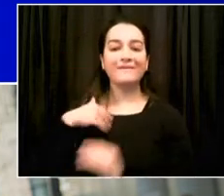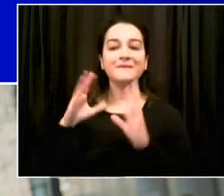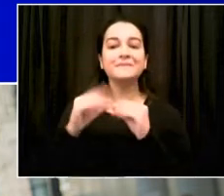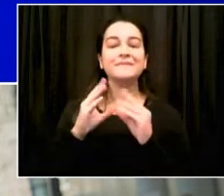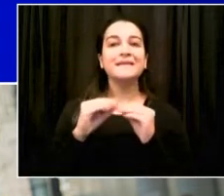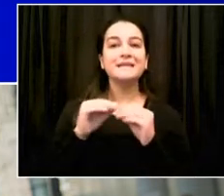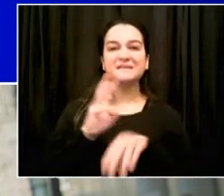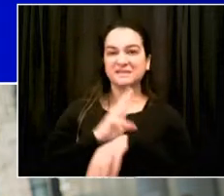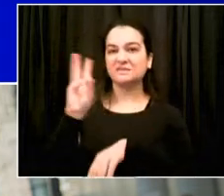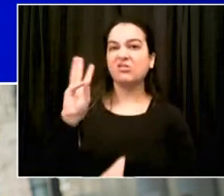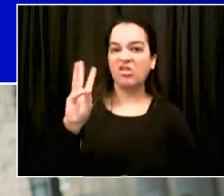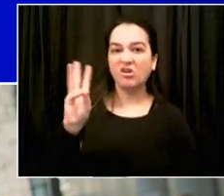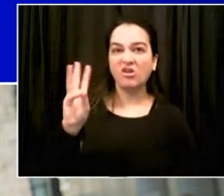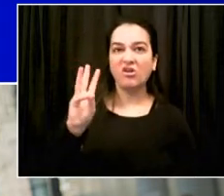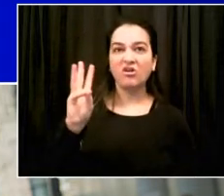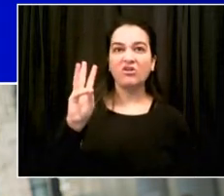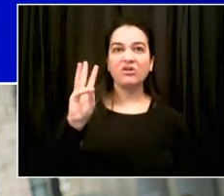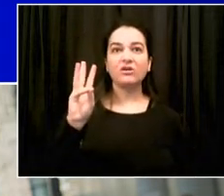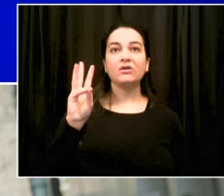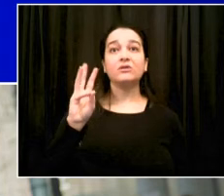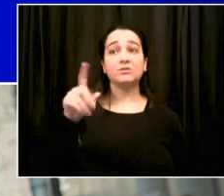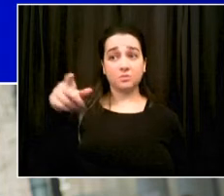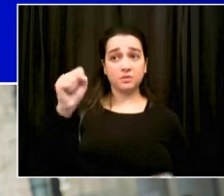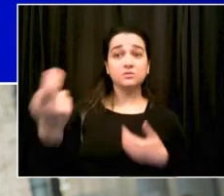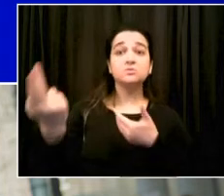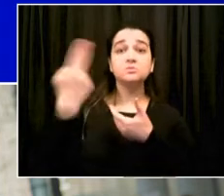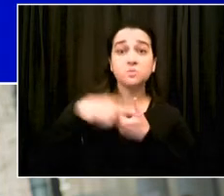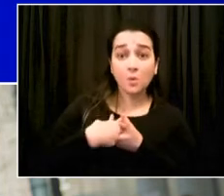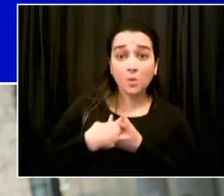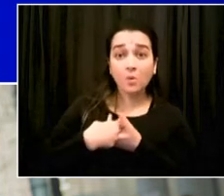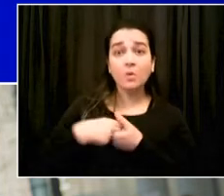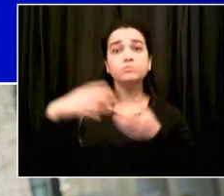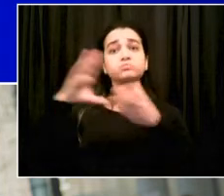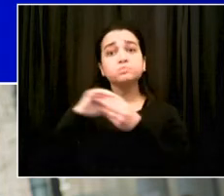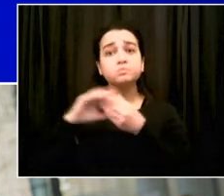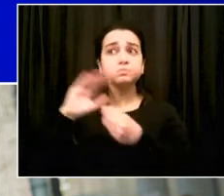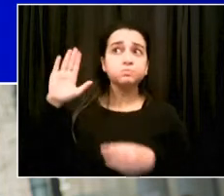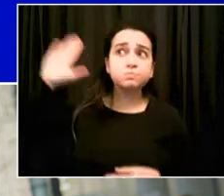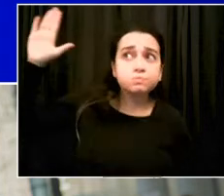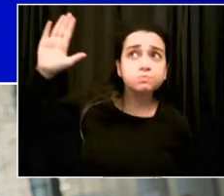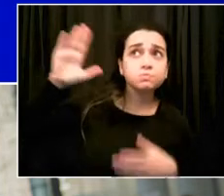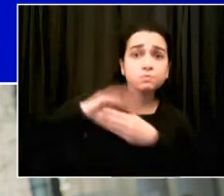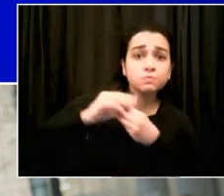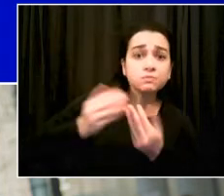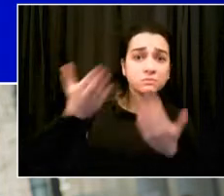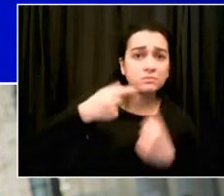your suggestions. We need it all. And anyone who wants to follow up can go to